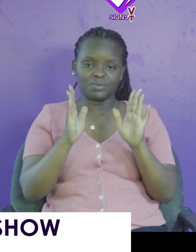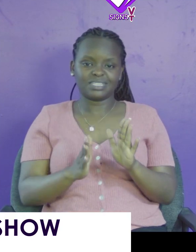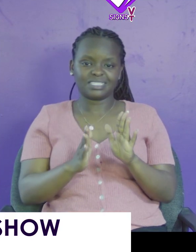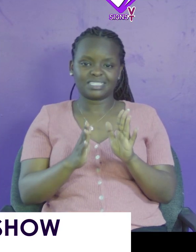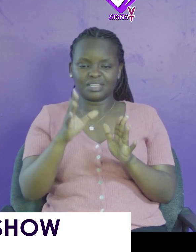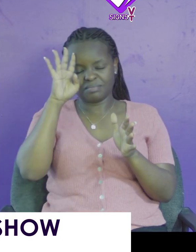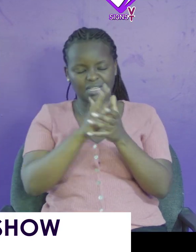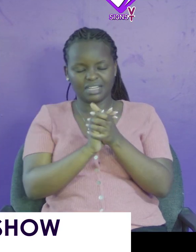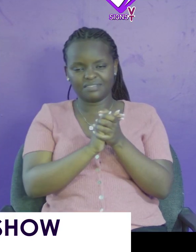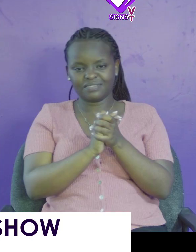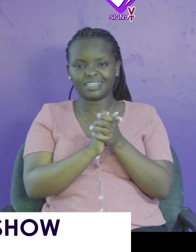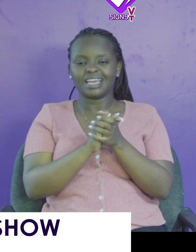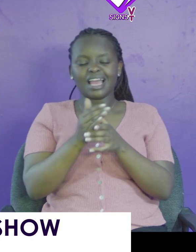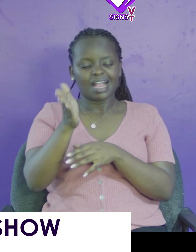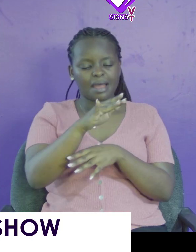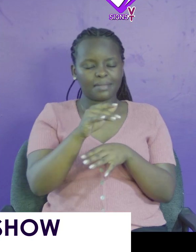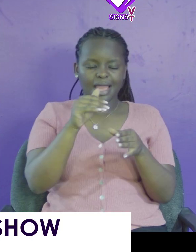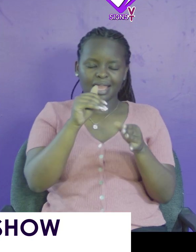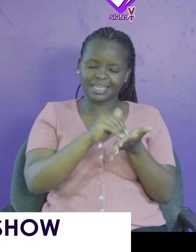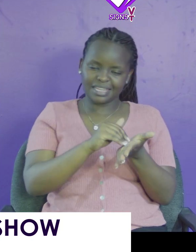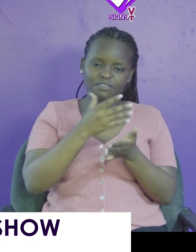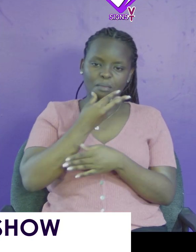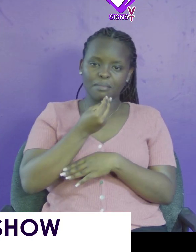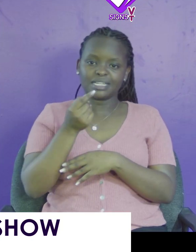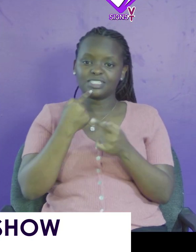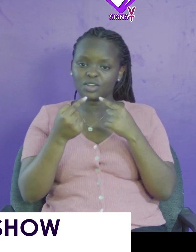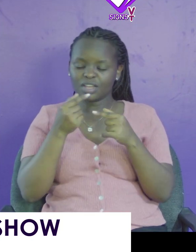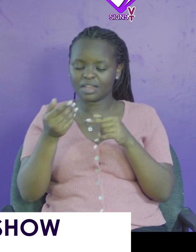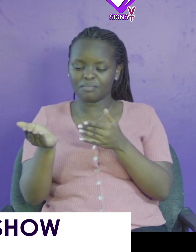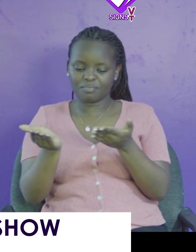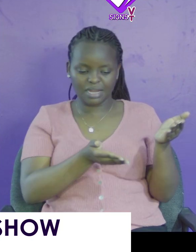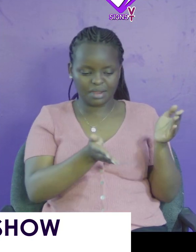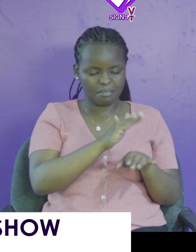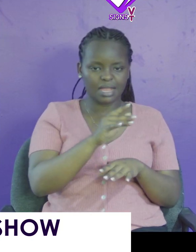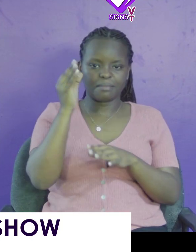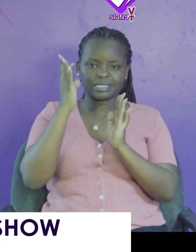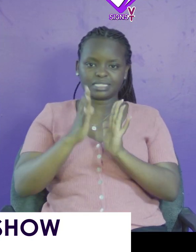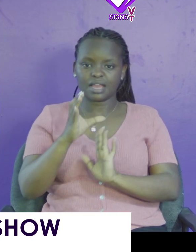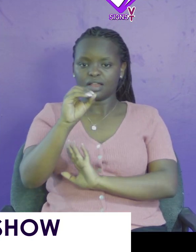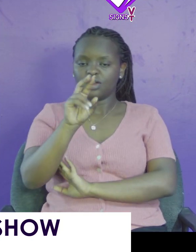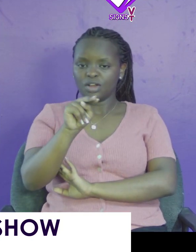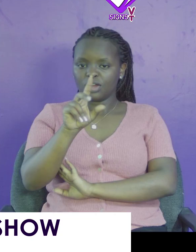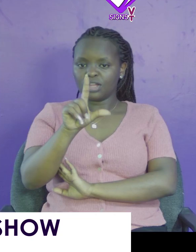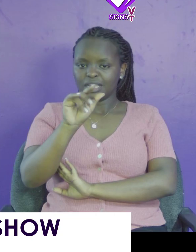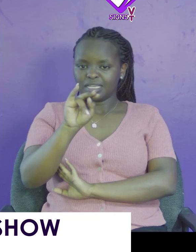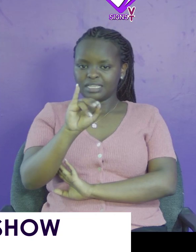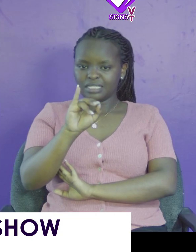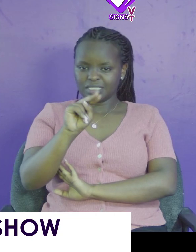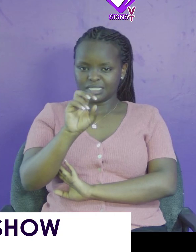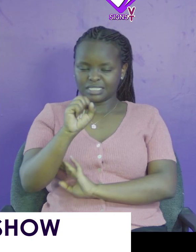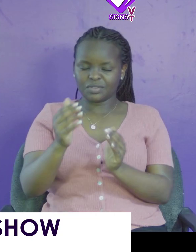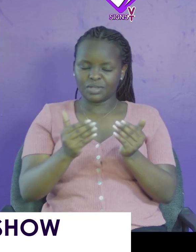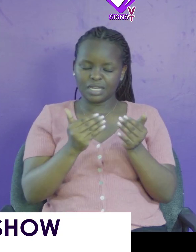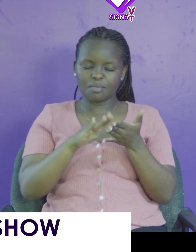or not, we will come again for Man Talk. I will bring you Pastor Collins to speak about this Man Talk. We need more of this.